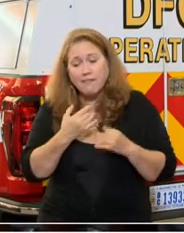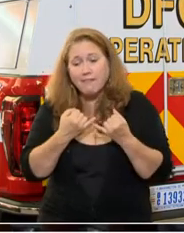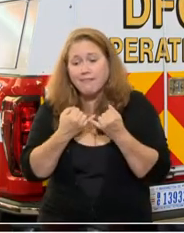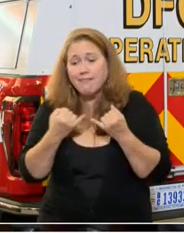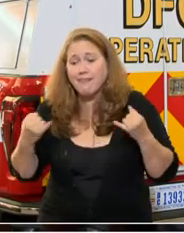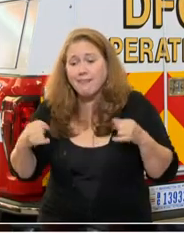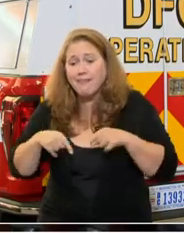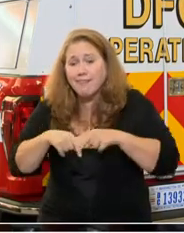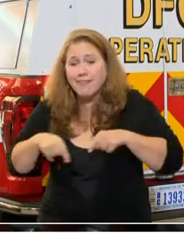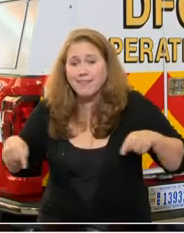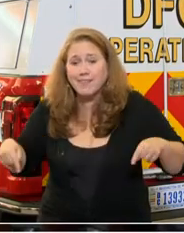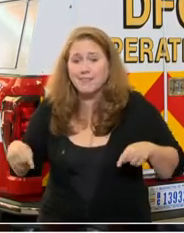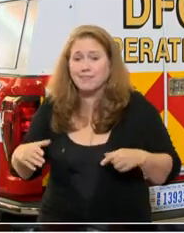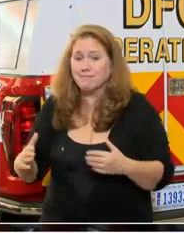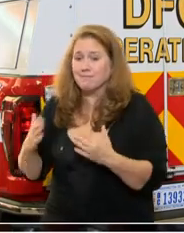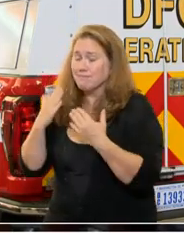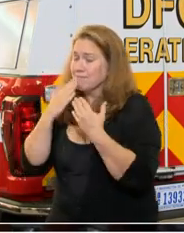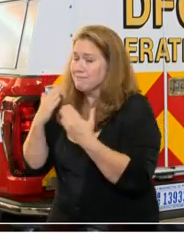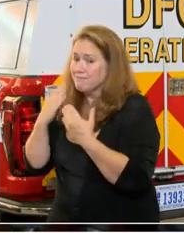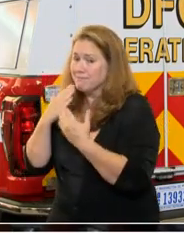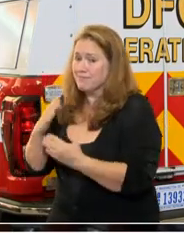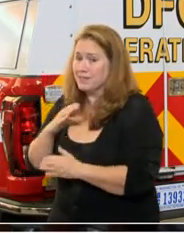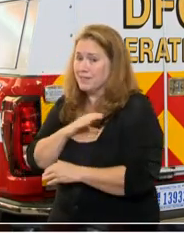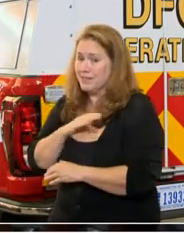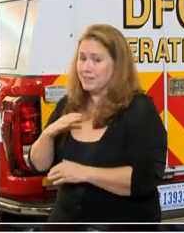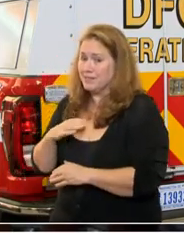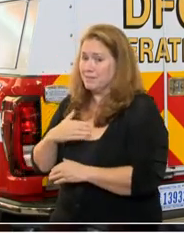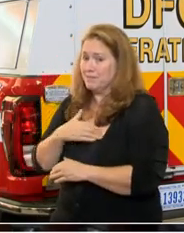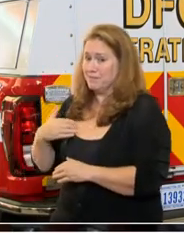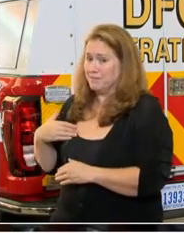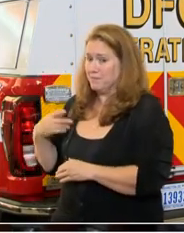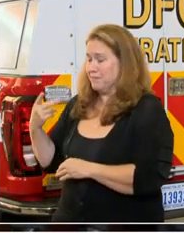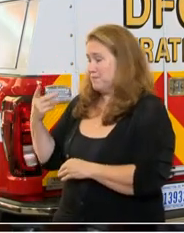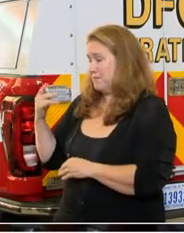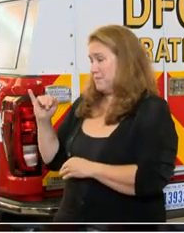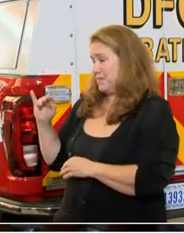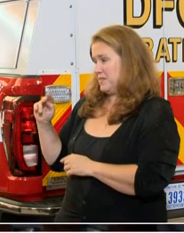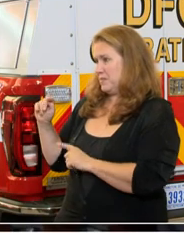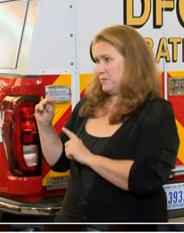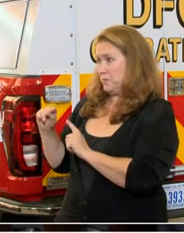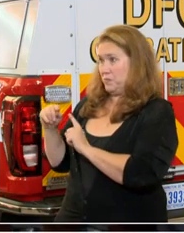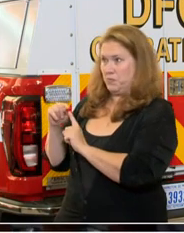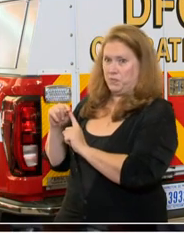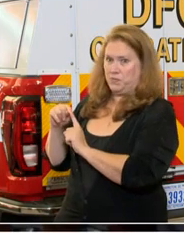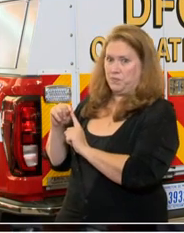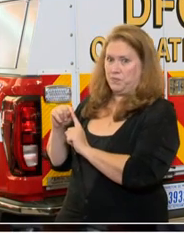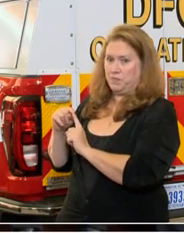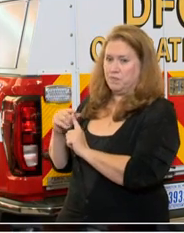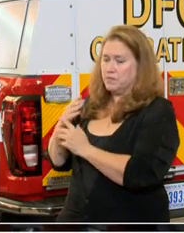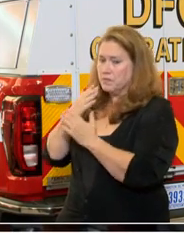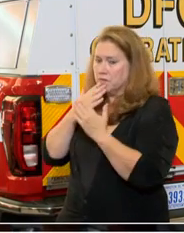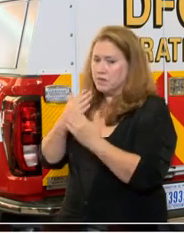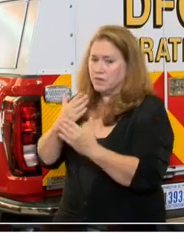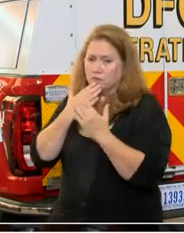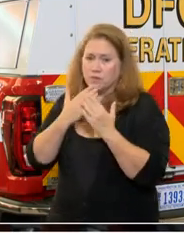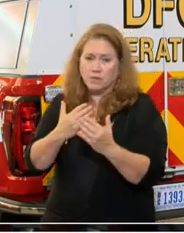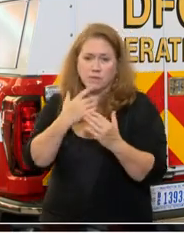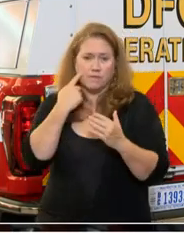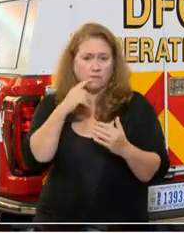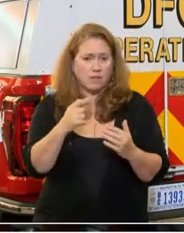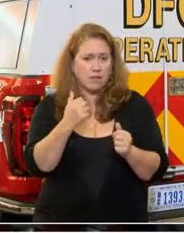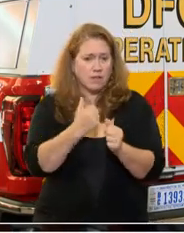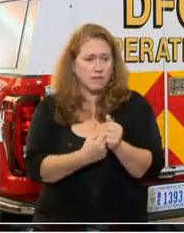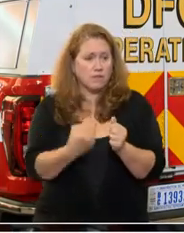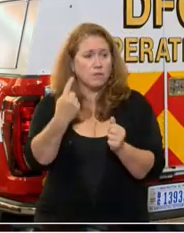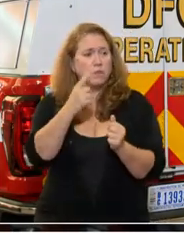of Columbia, Chairman Mendelson, Councilmember Bonds, Councilmember Fruman. We thank you for your presence. We